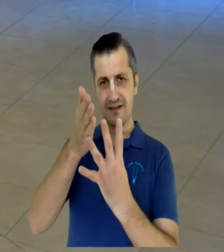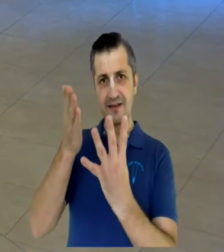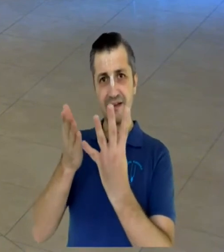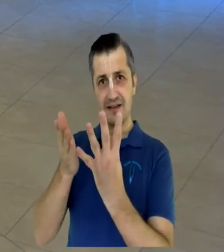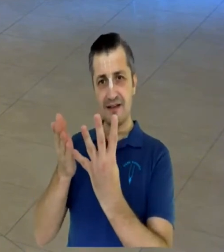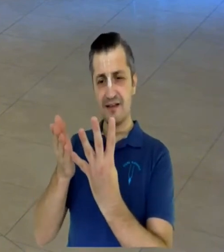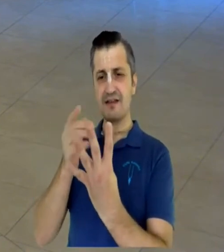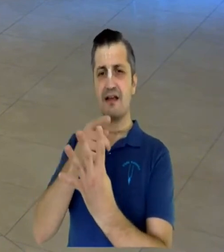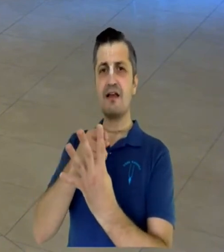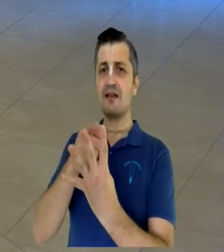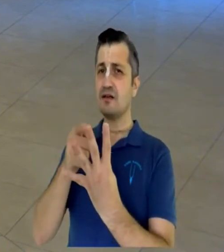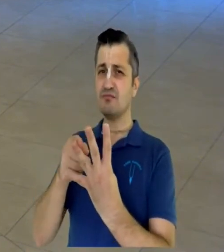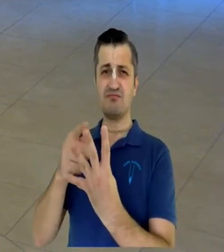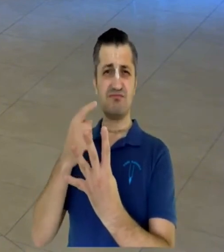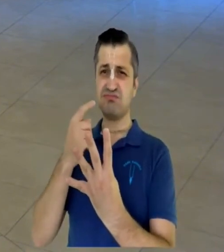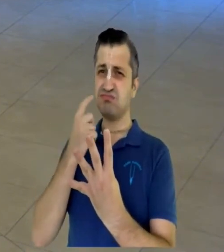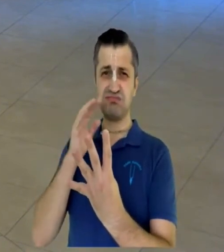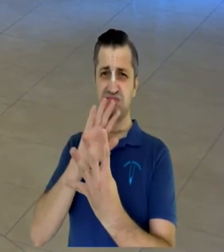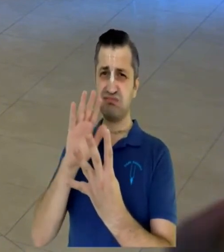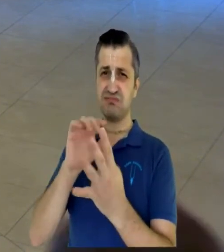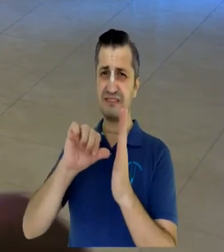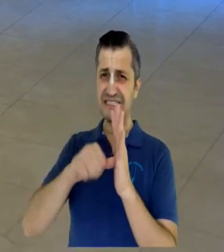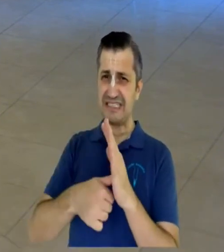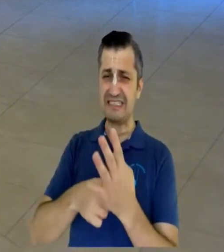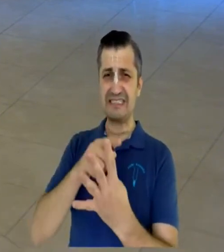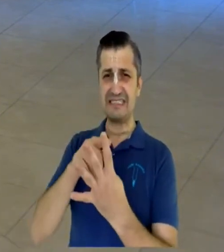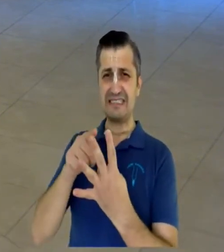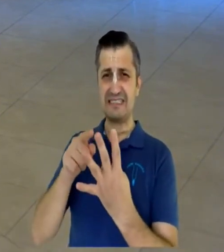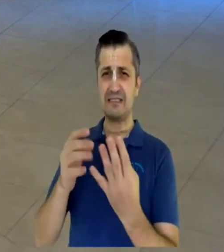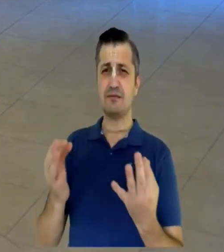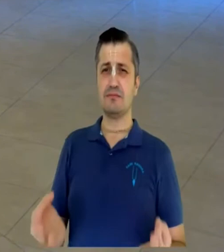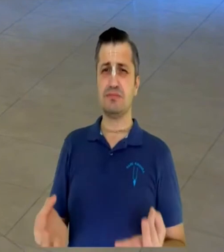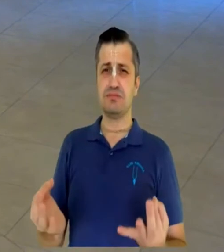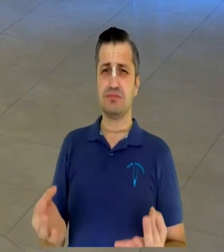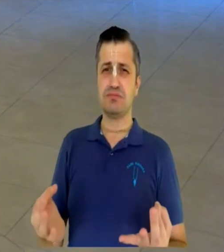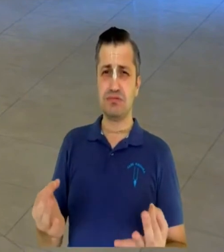recommended, because in this age we're actually less qualified, because it's more